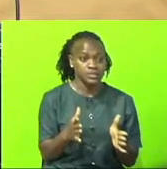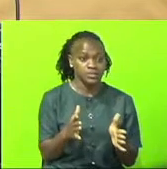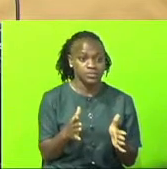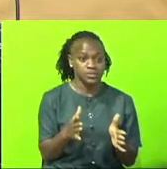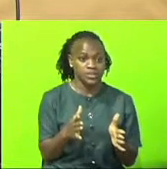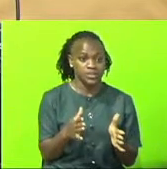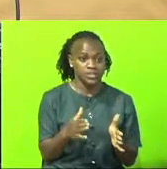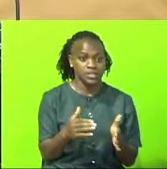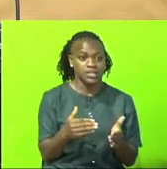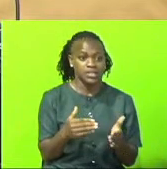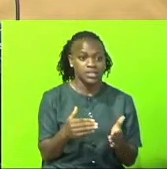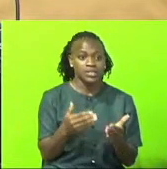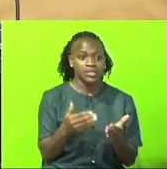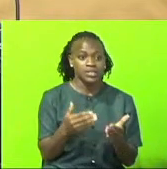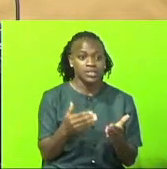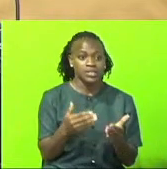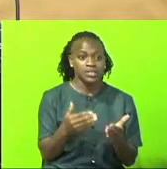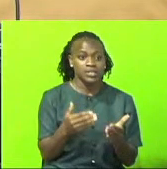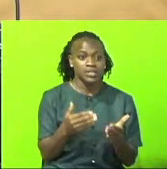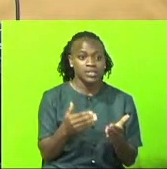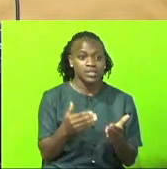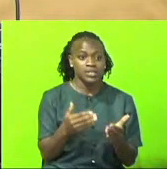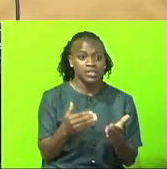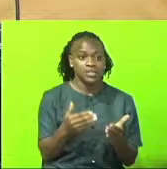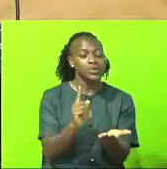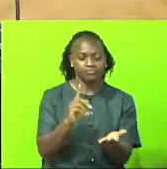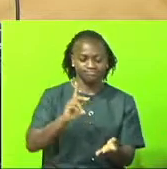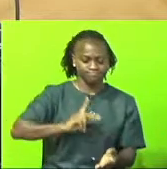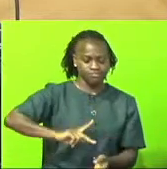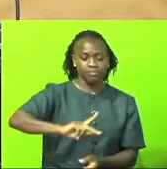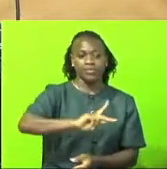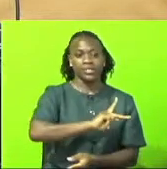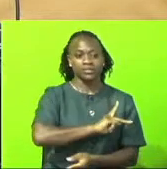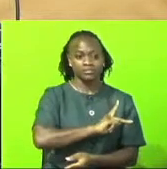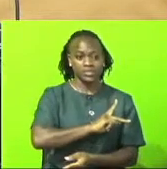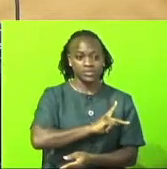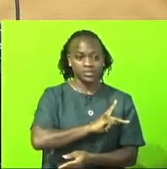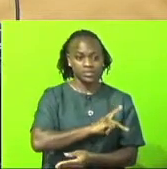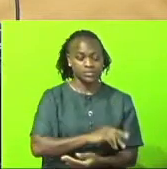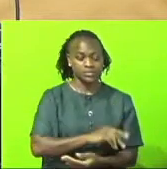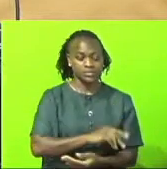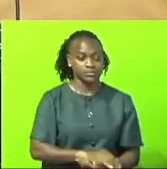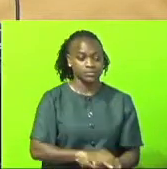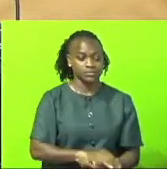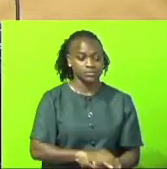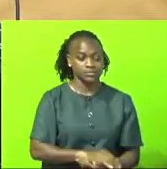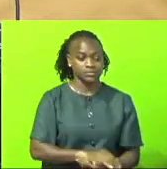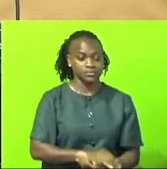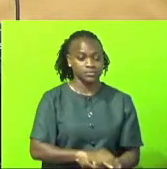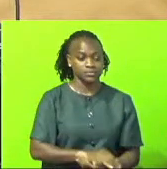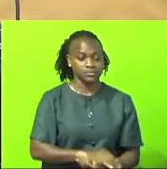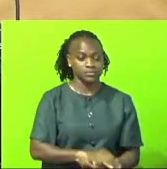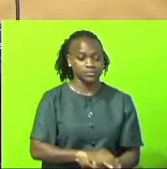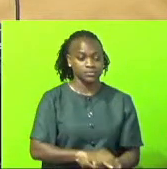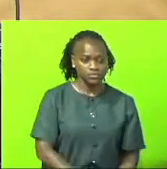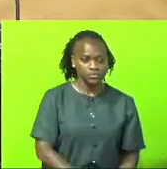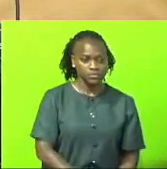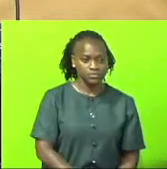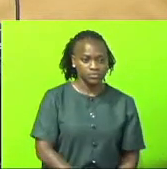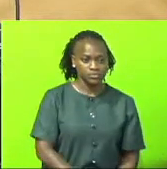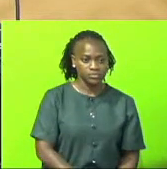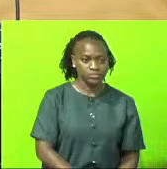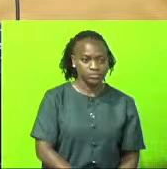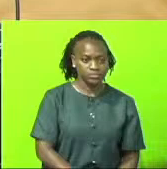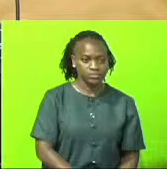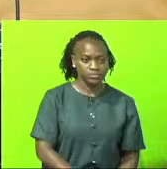has been duly served on Parliament, as I'm made to believe. Mr. Speaker,